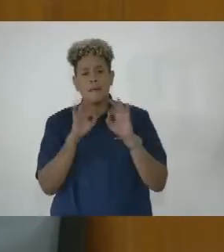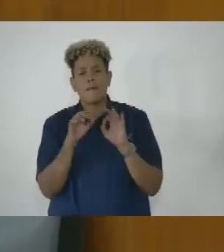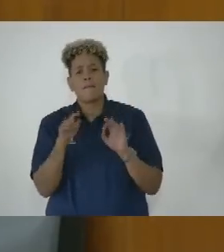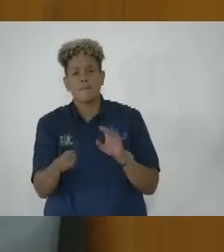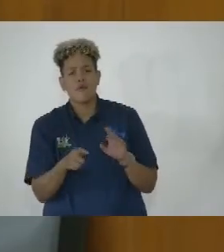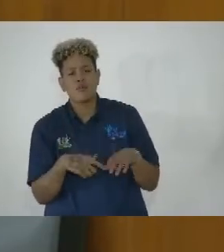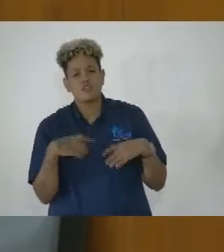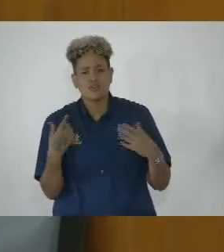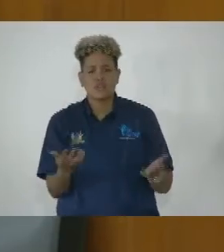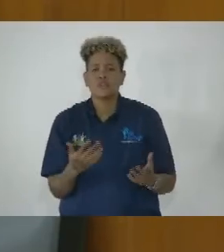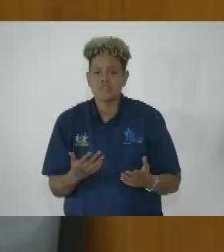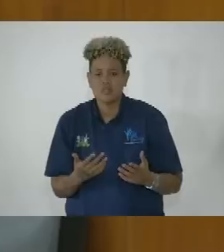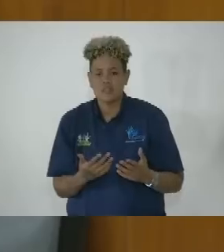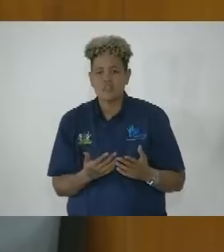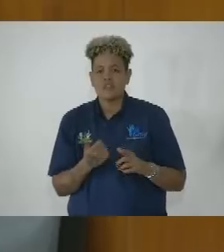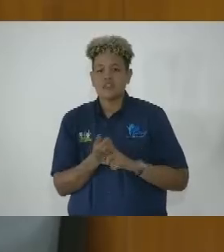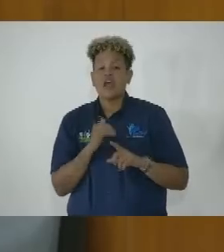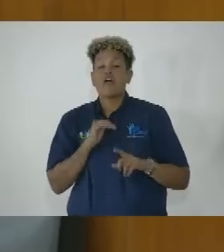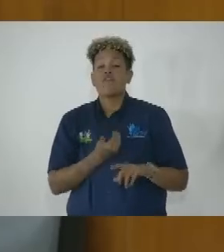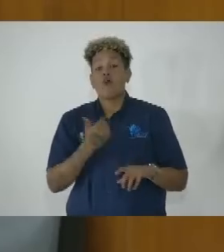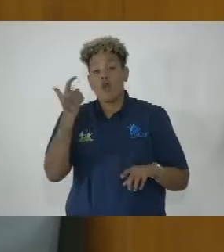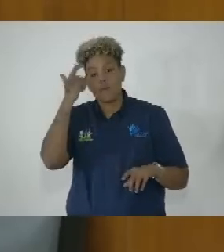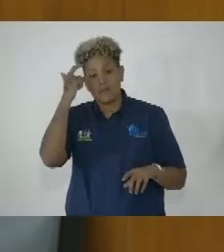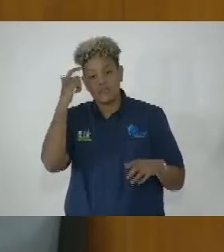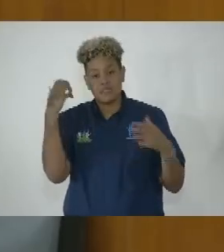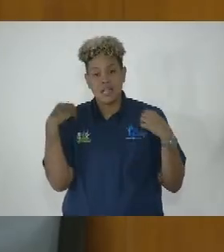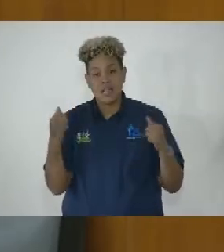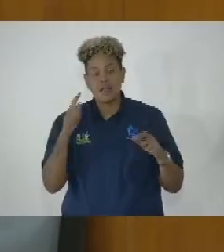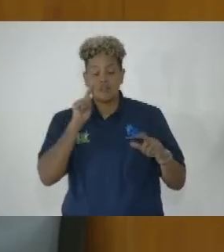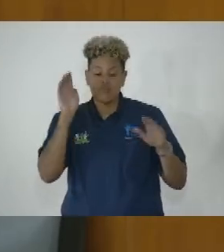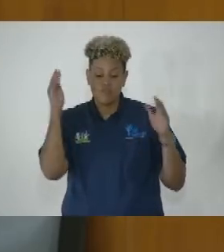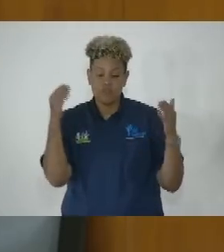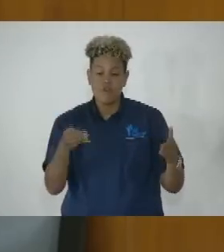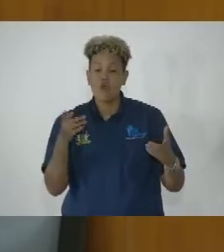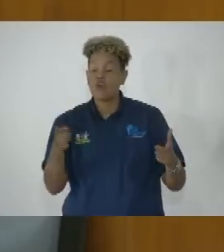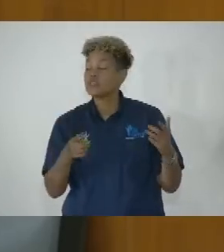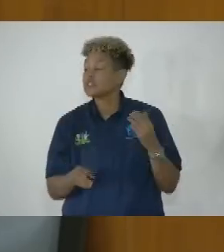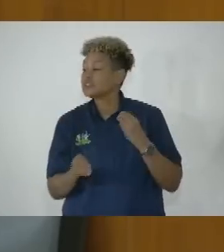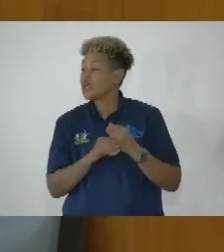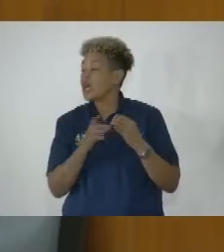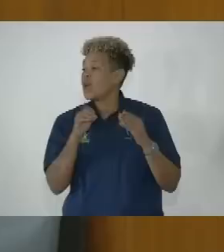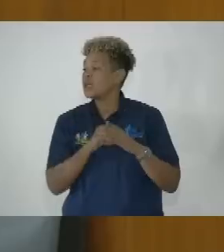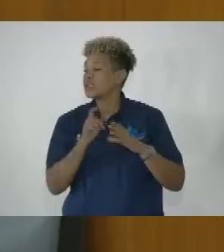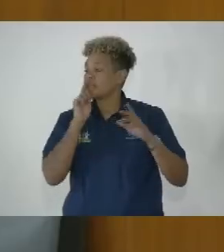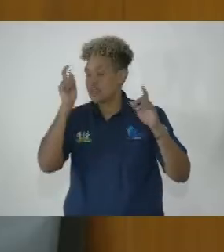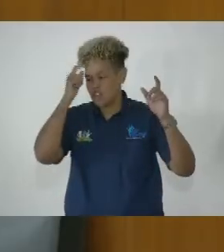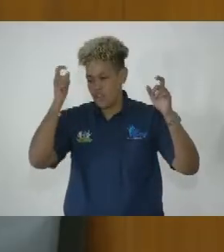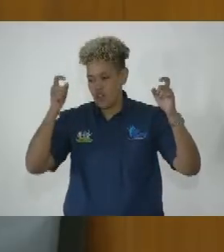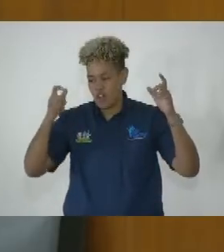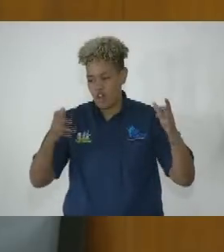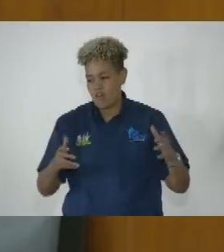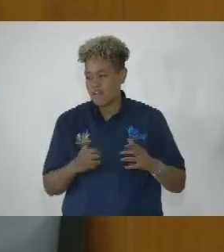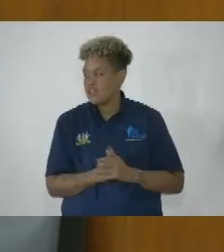importance of our mental health focus in governance.